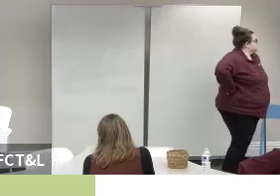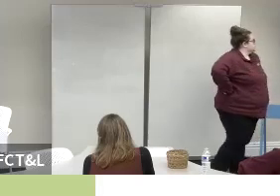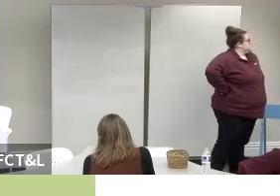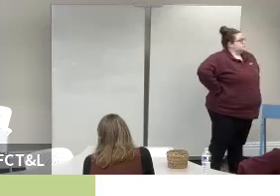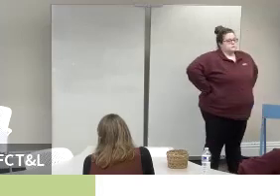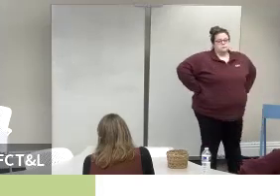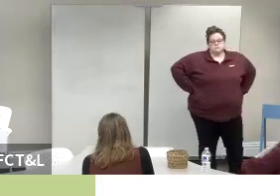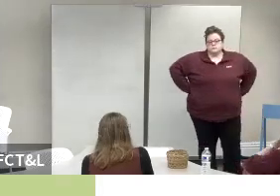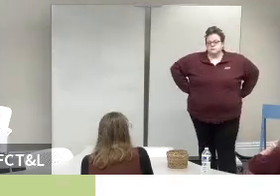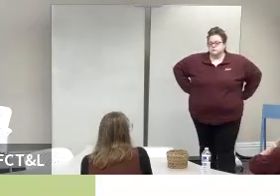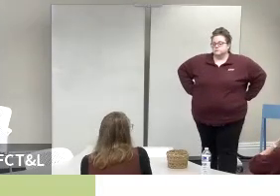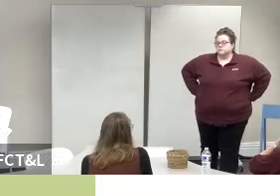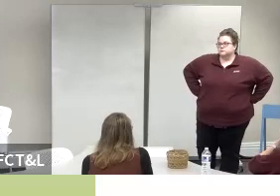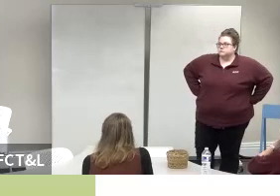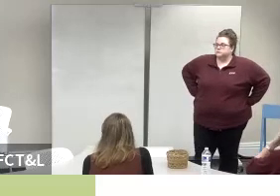Yeah.